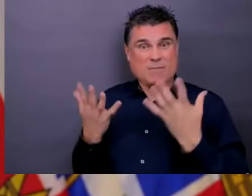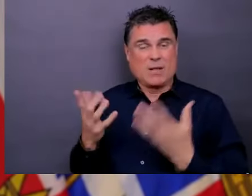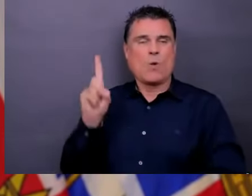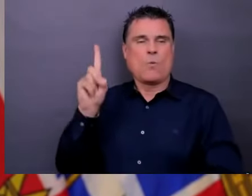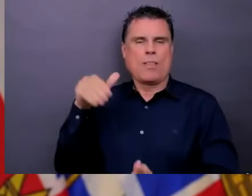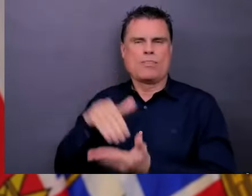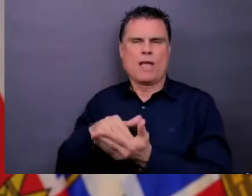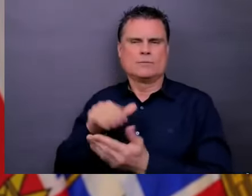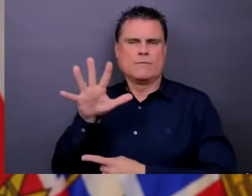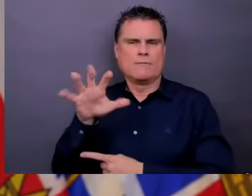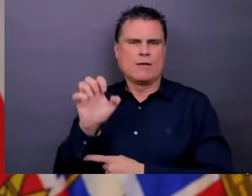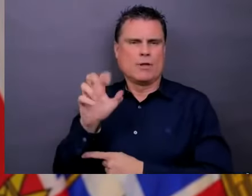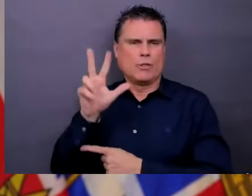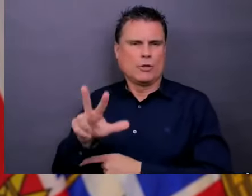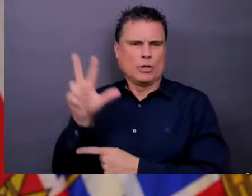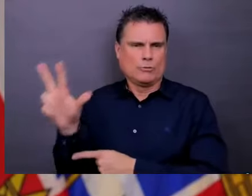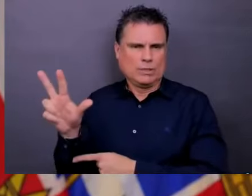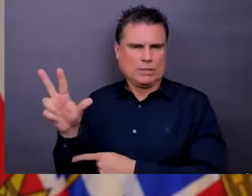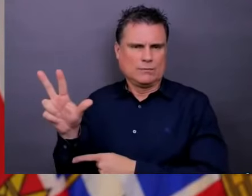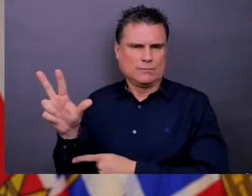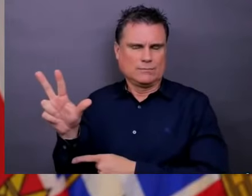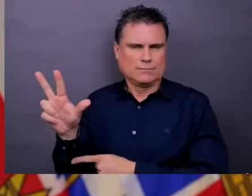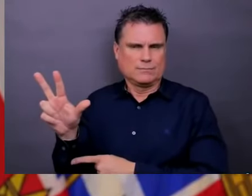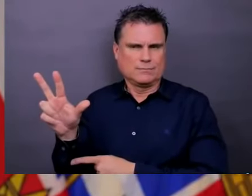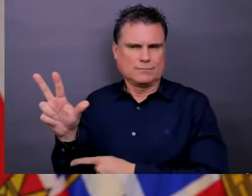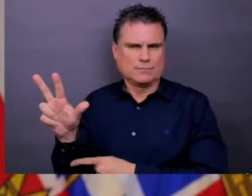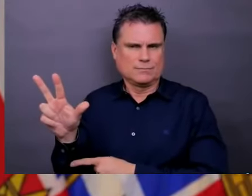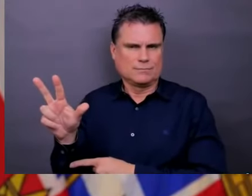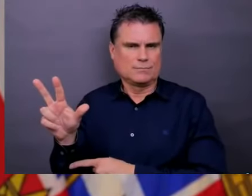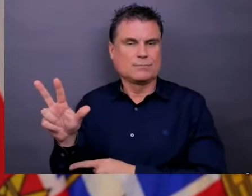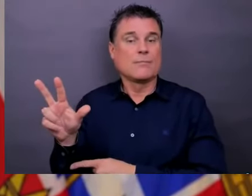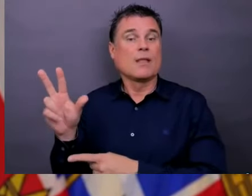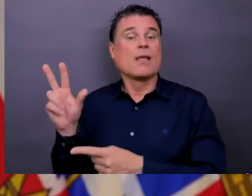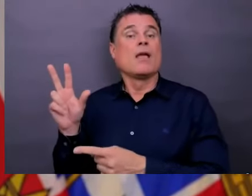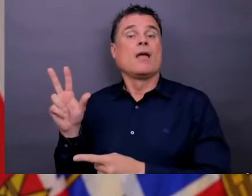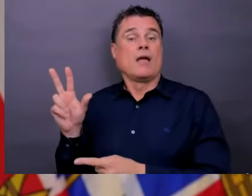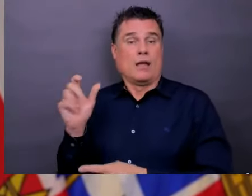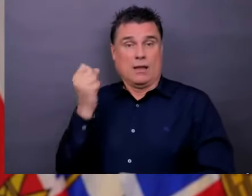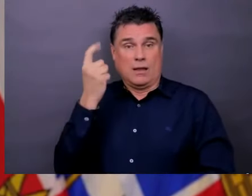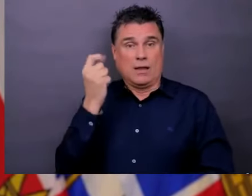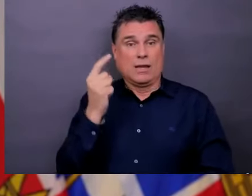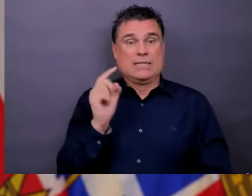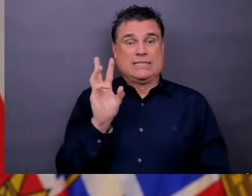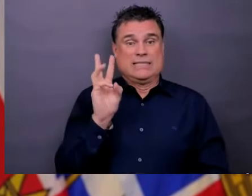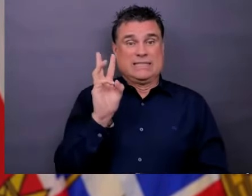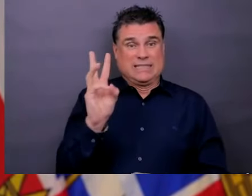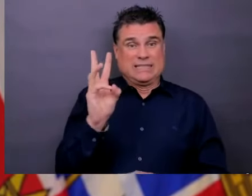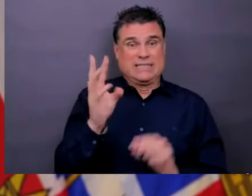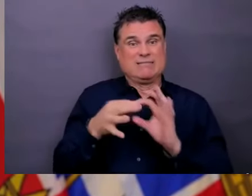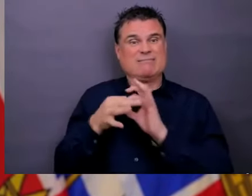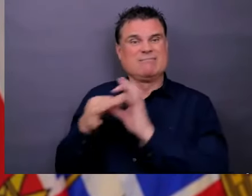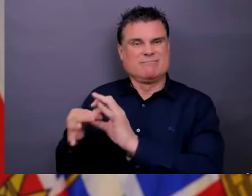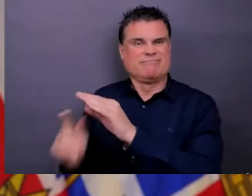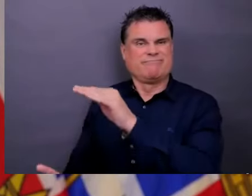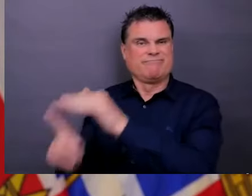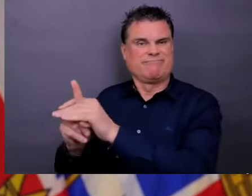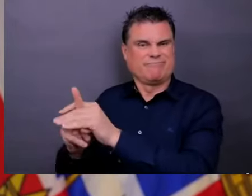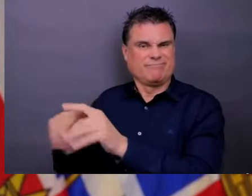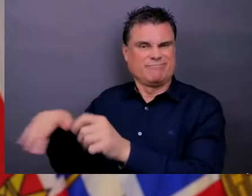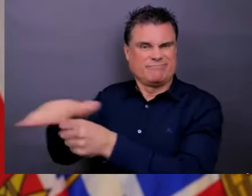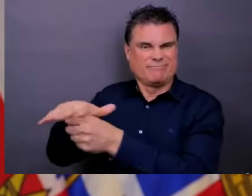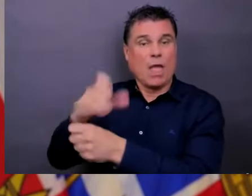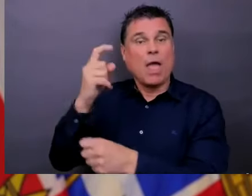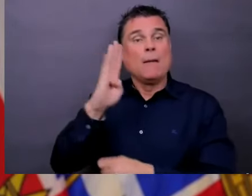1,533 new cases diagnosed over the long weekend, six of whom were epidemiologically linked. And that brings our total number